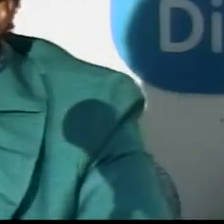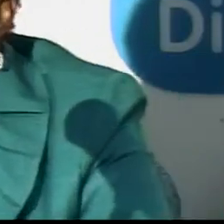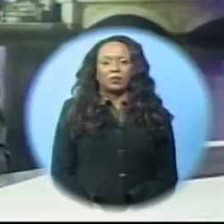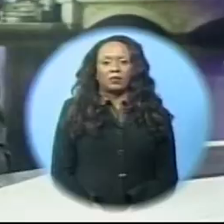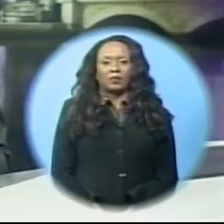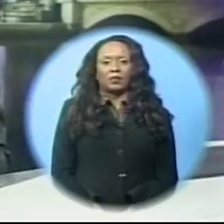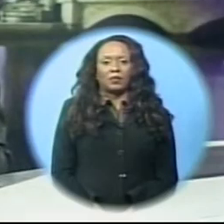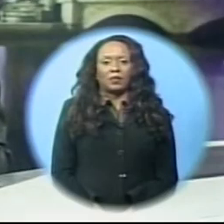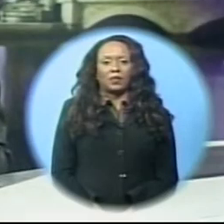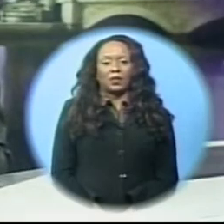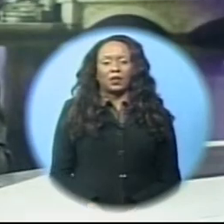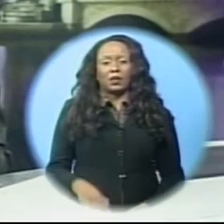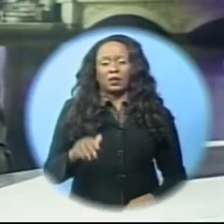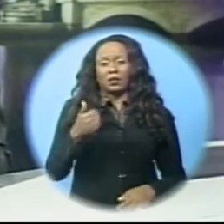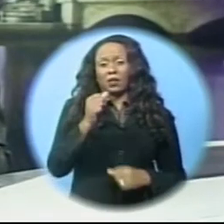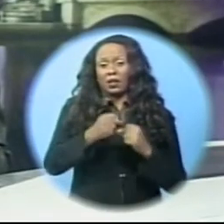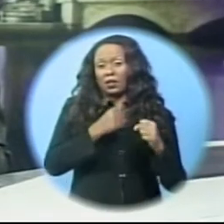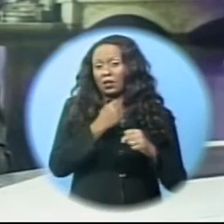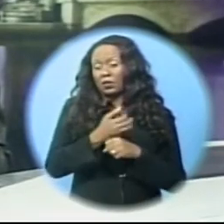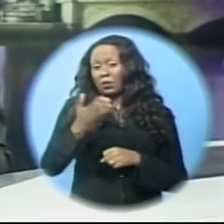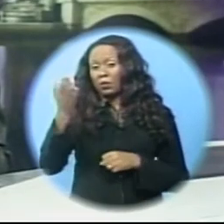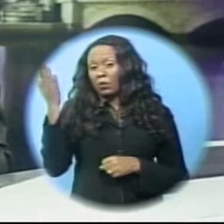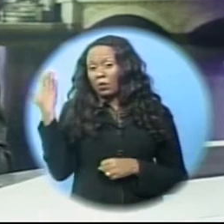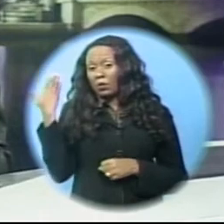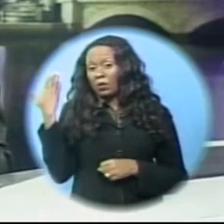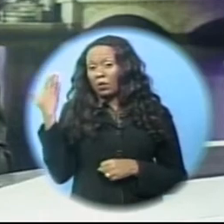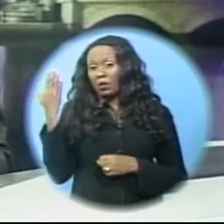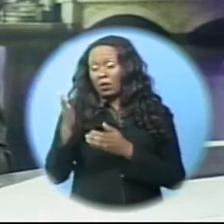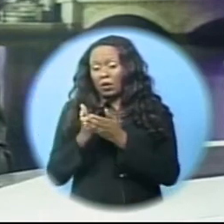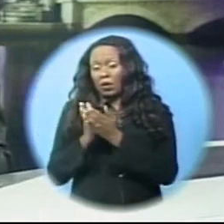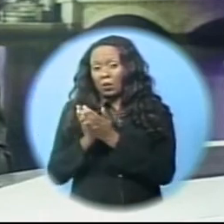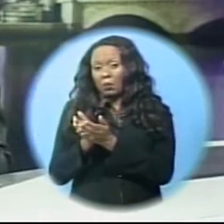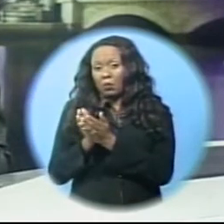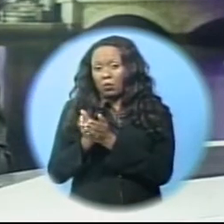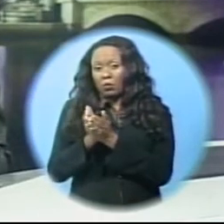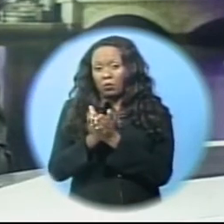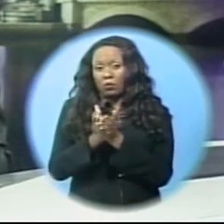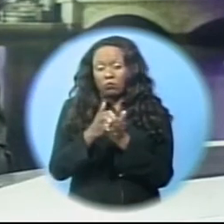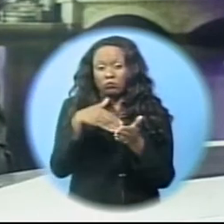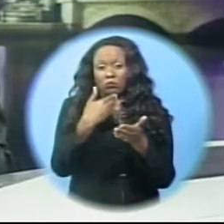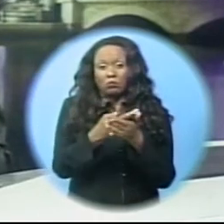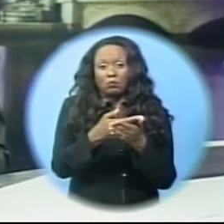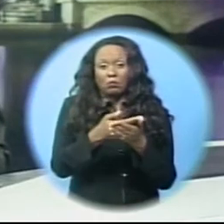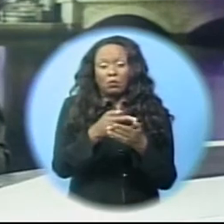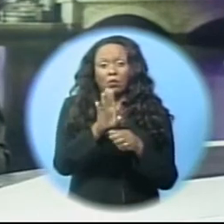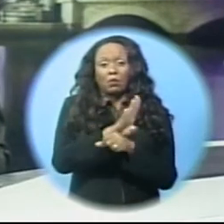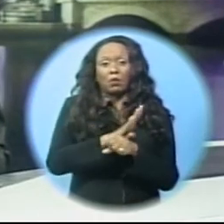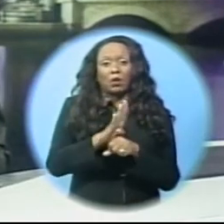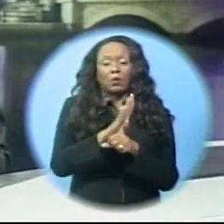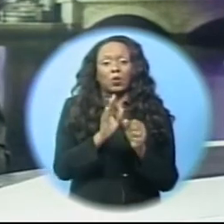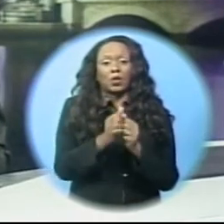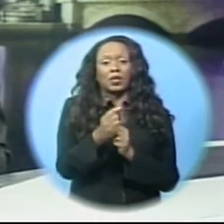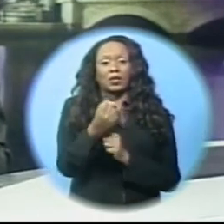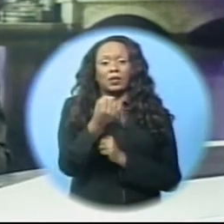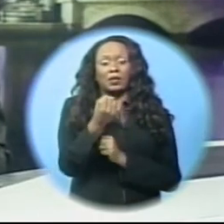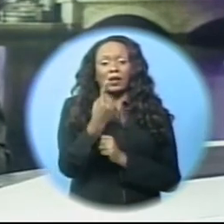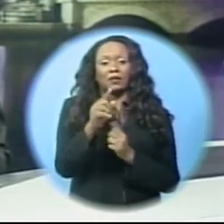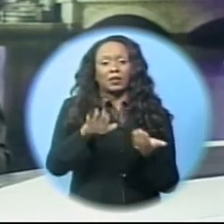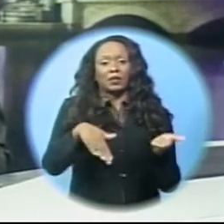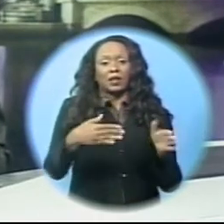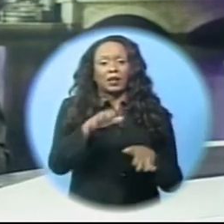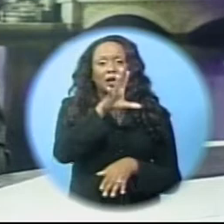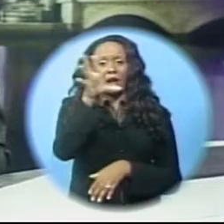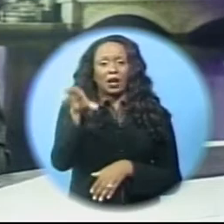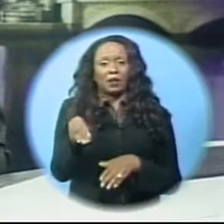August. Well, it's 10 years now since a boat with 11 dead Africans was discovered on the east coast of Barbados. A joint